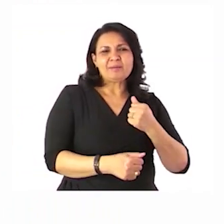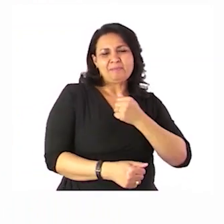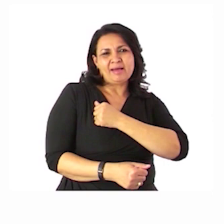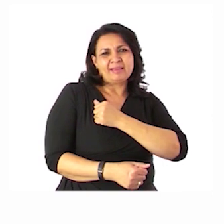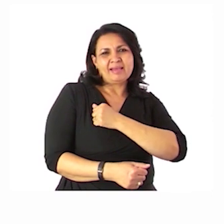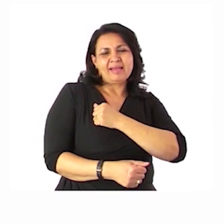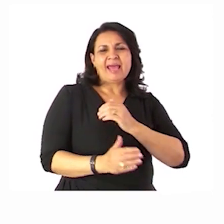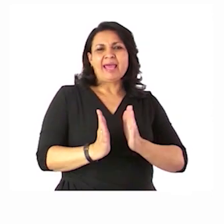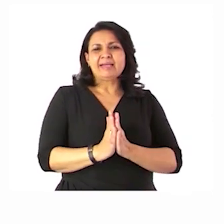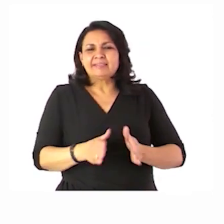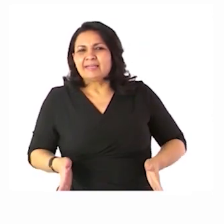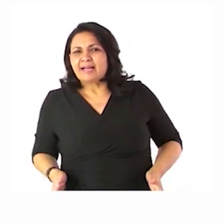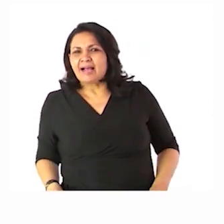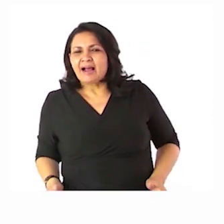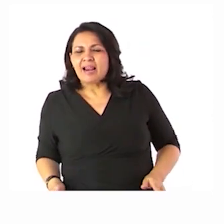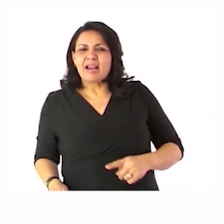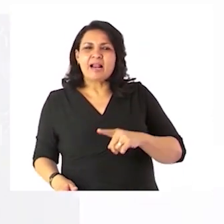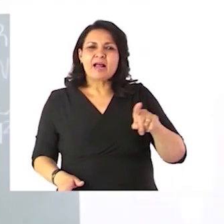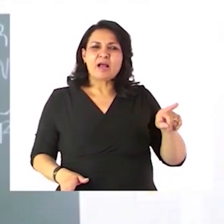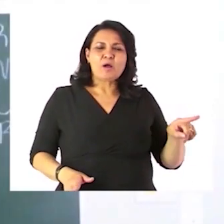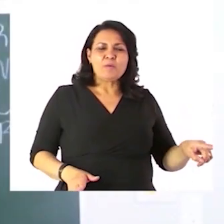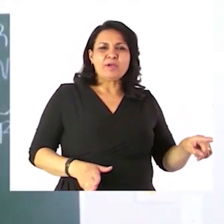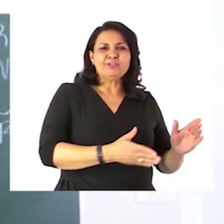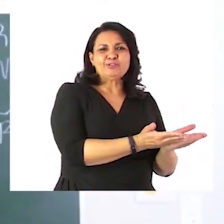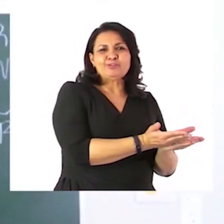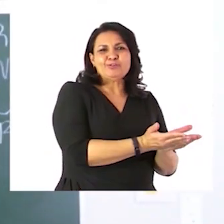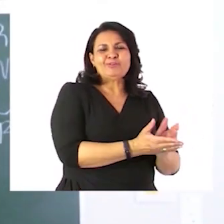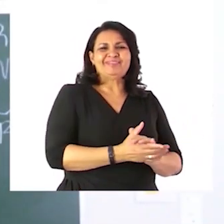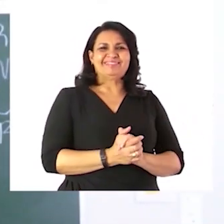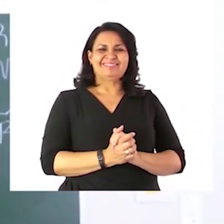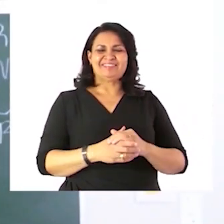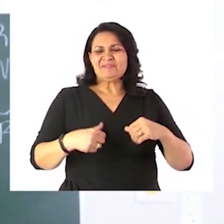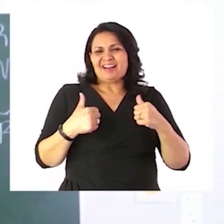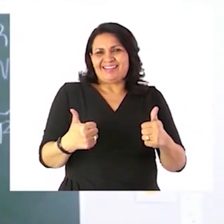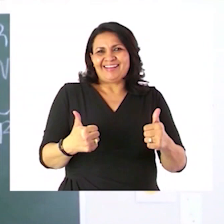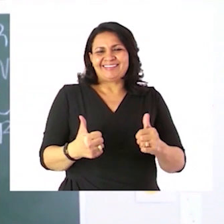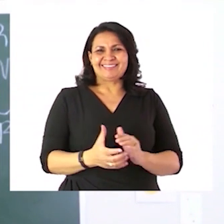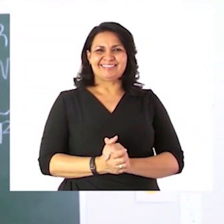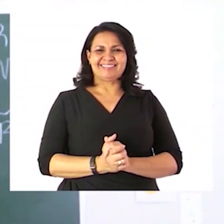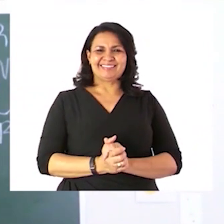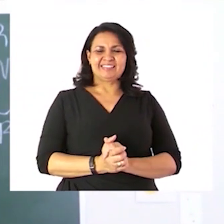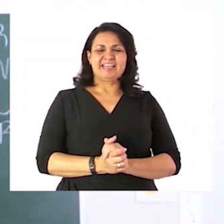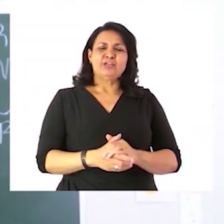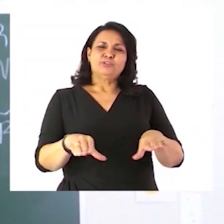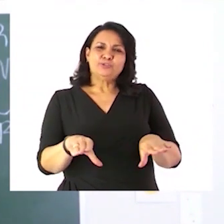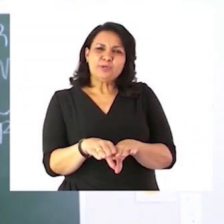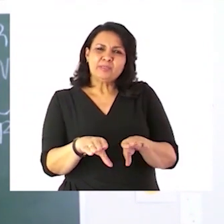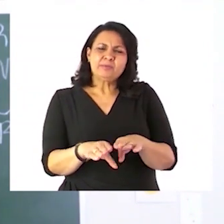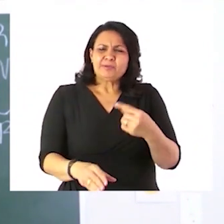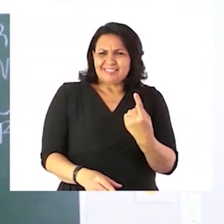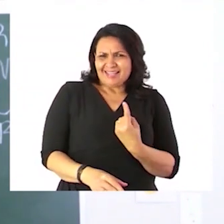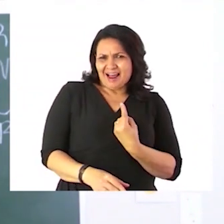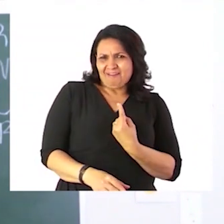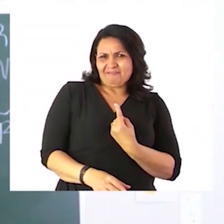this girl going to school. Well done. Do that all by yourself.